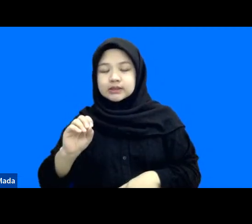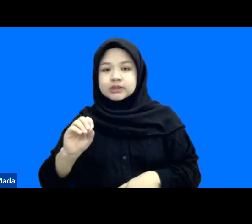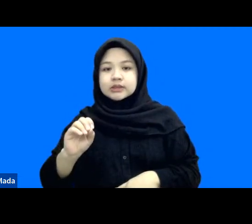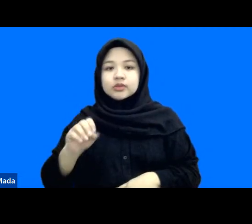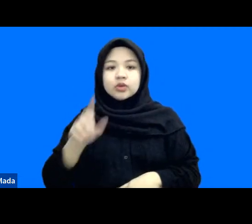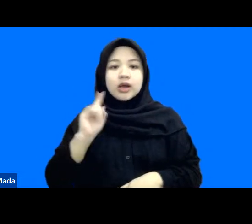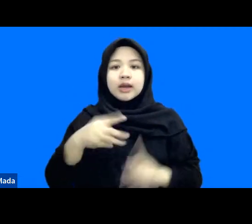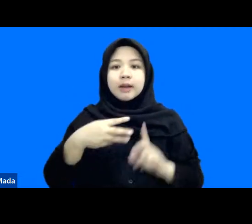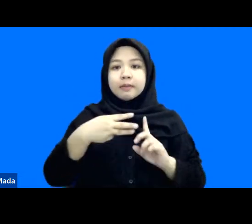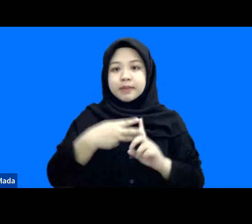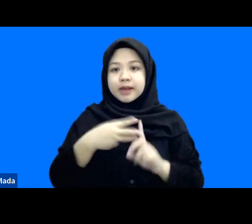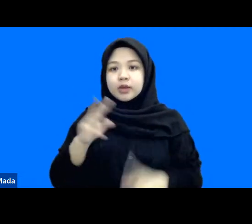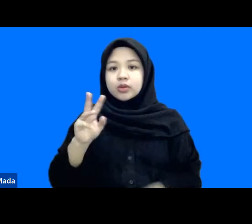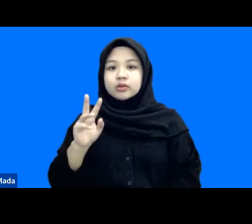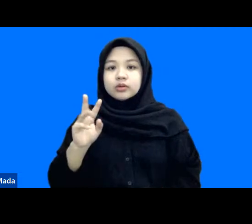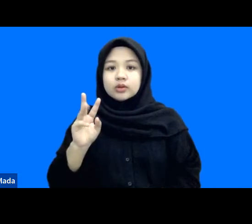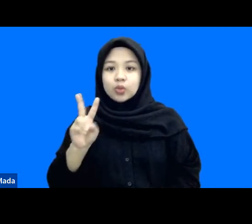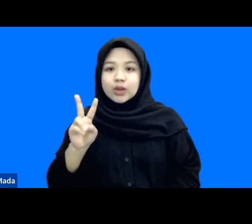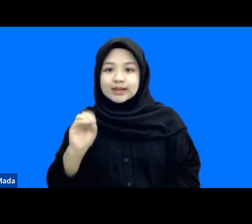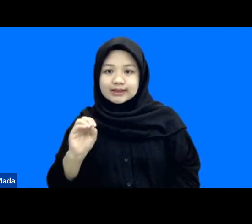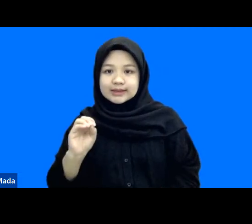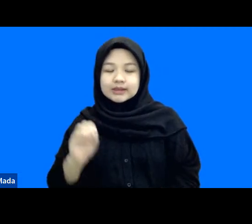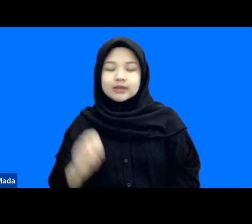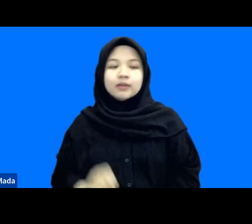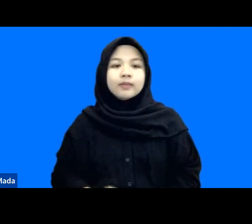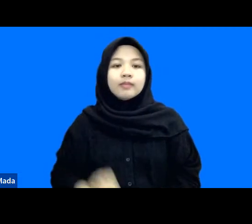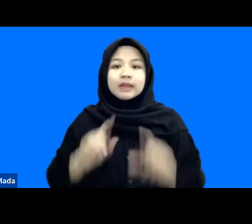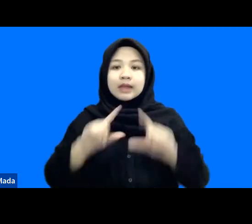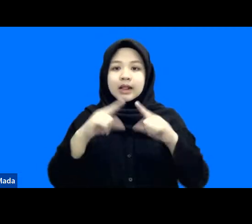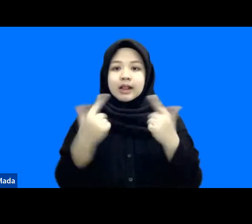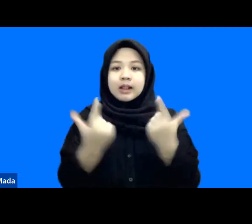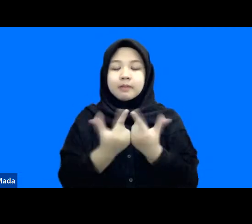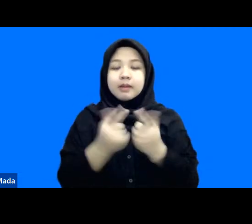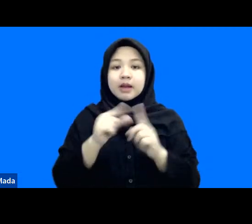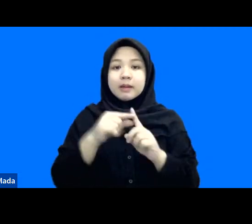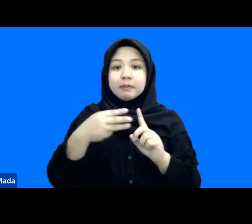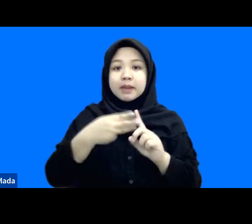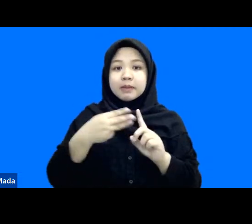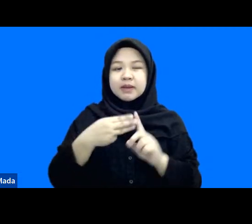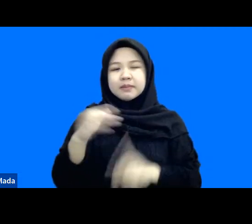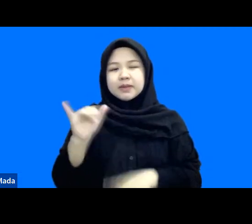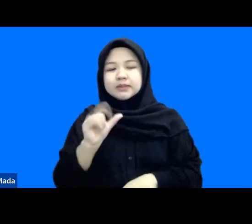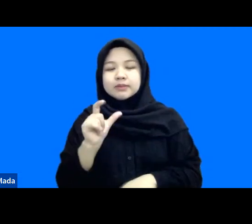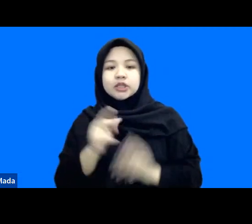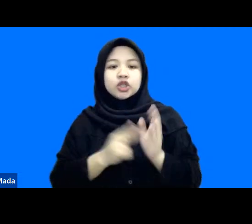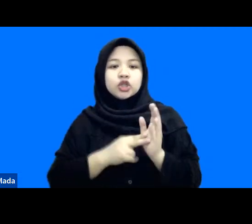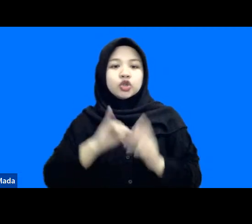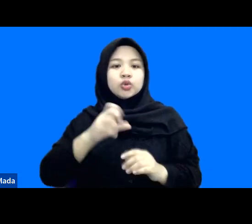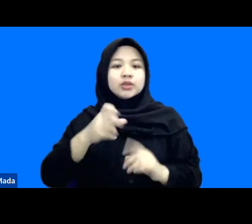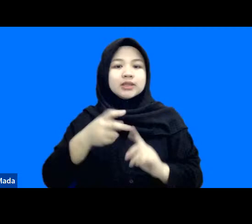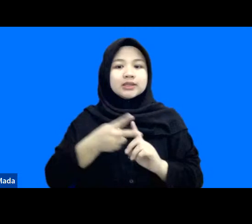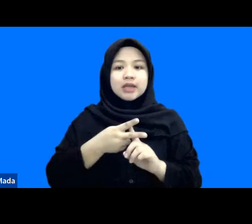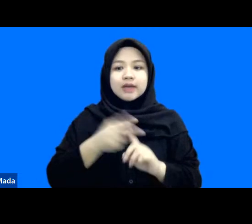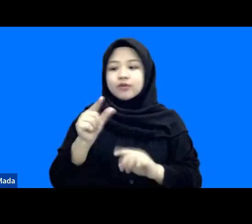and UN bodies such as UNICEF, UN Women, and ILO.